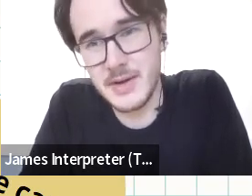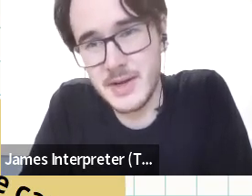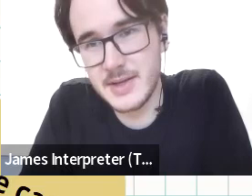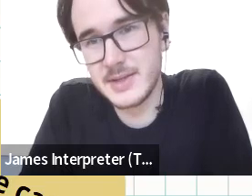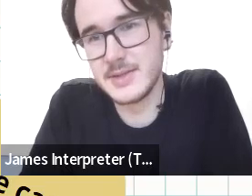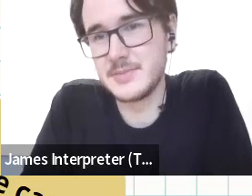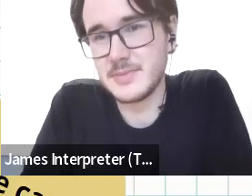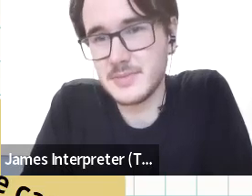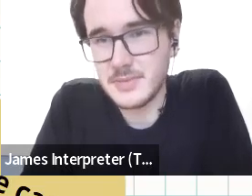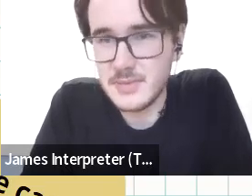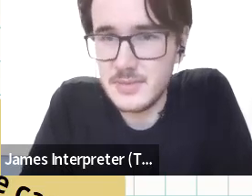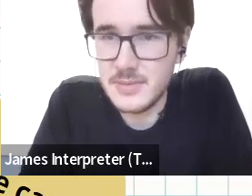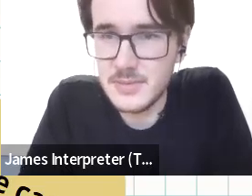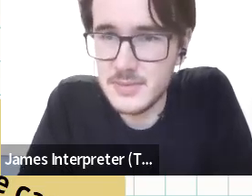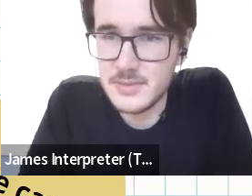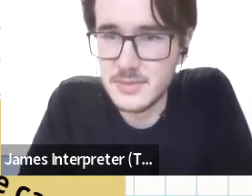on your hearing.